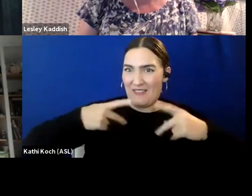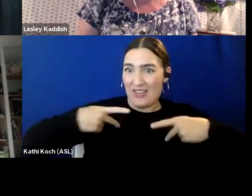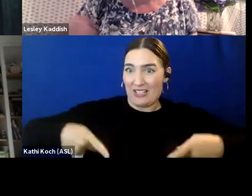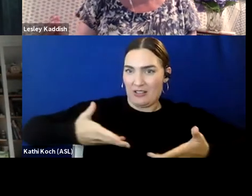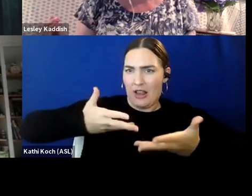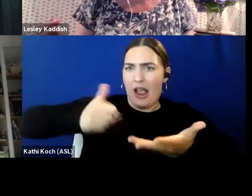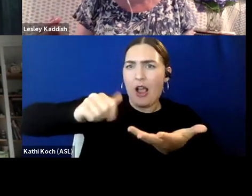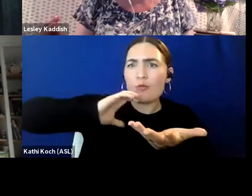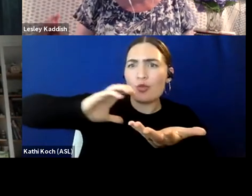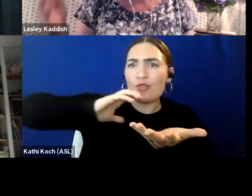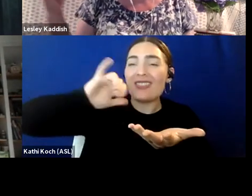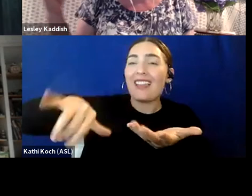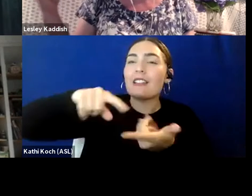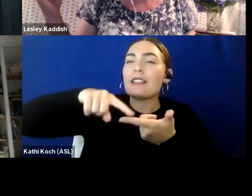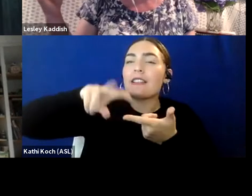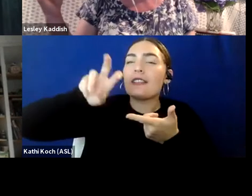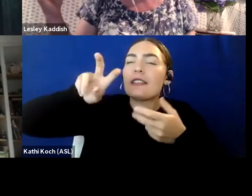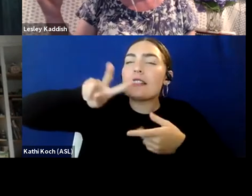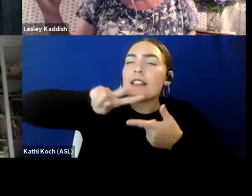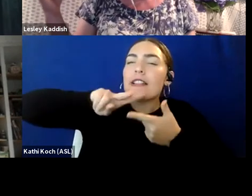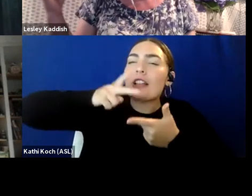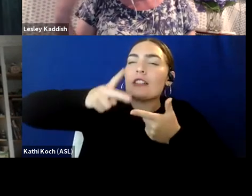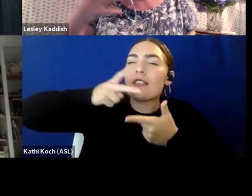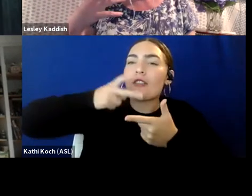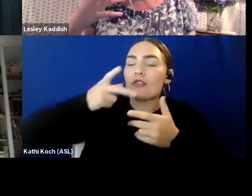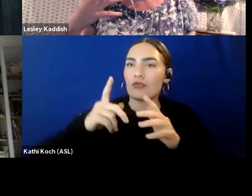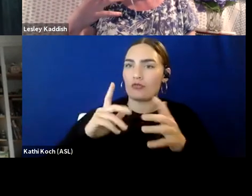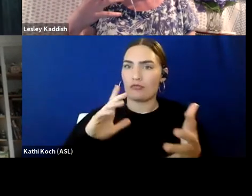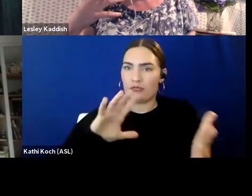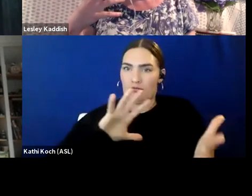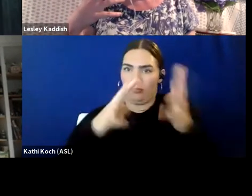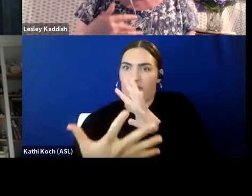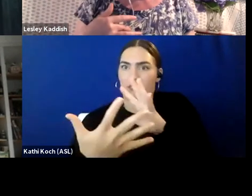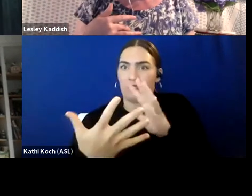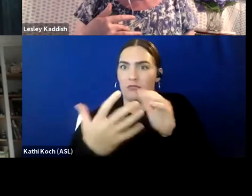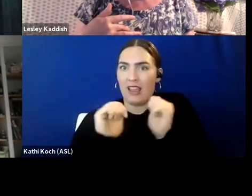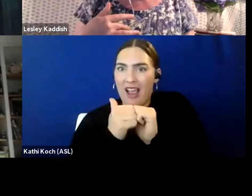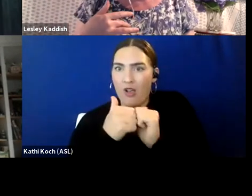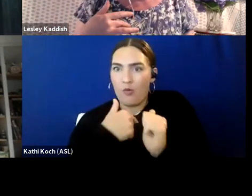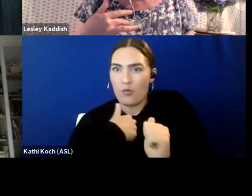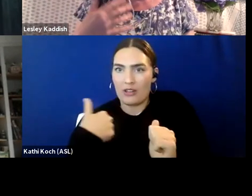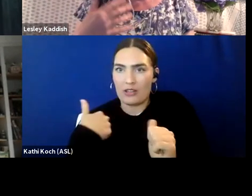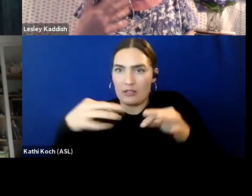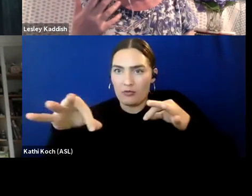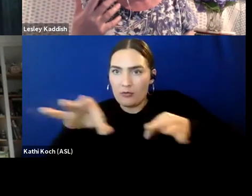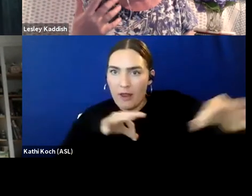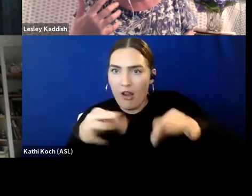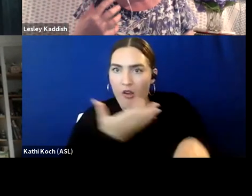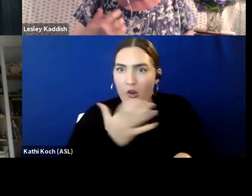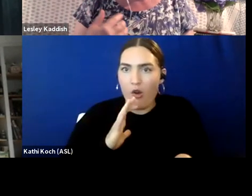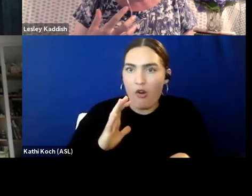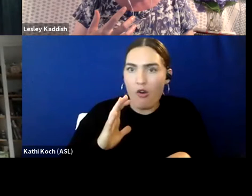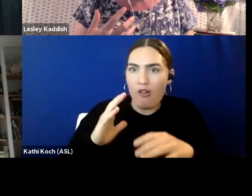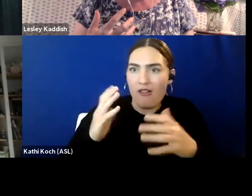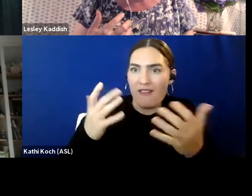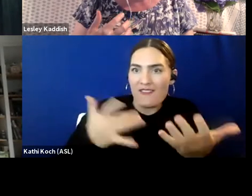secondary translation, right? There's the translation of what we experience into our bodies, and whether it becomes a visual or it becomes a